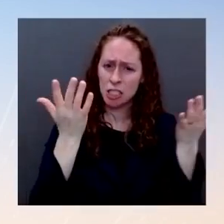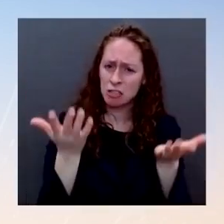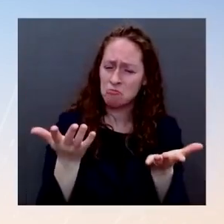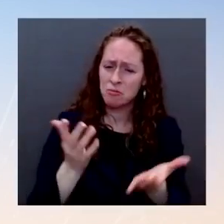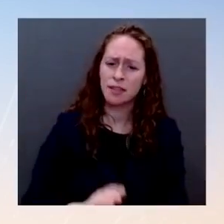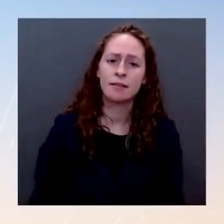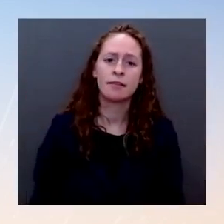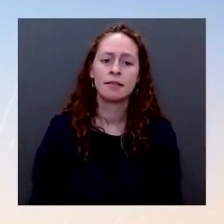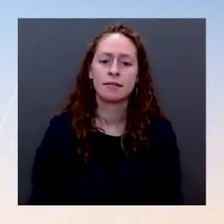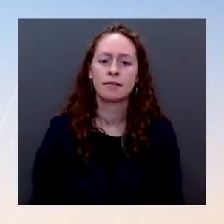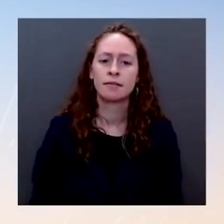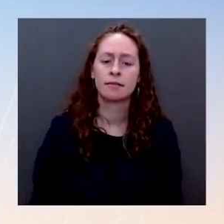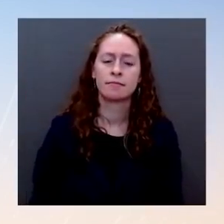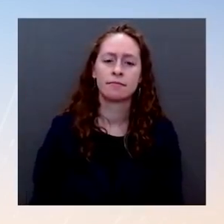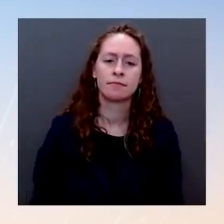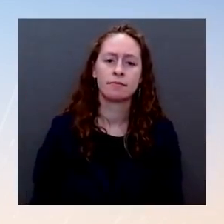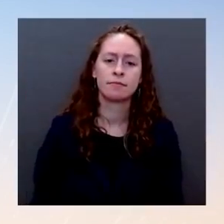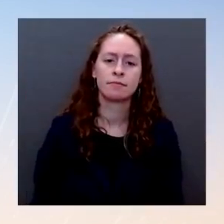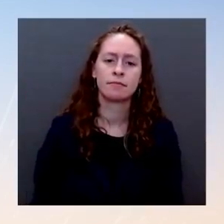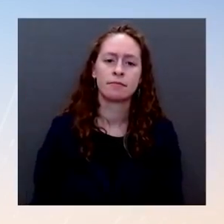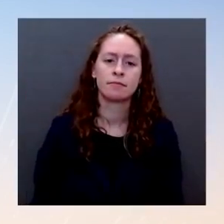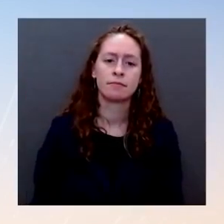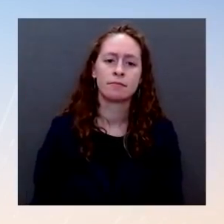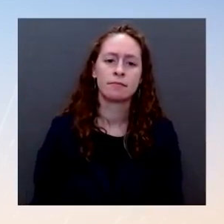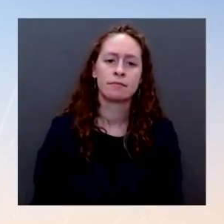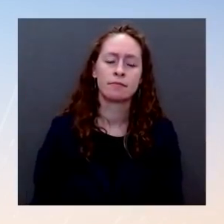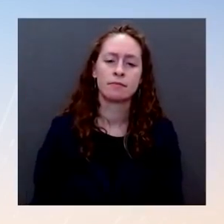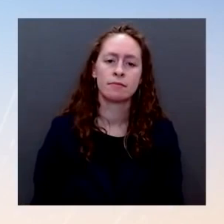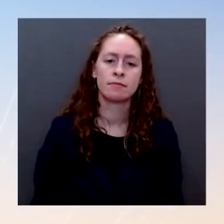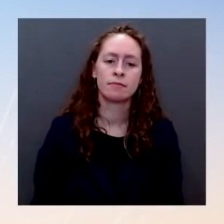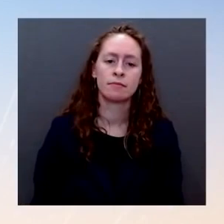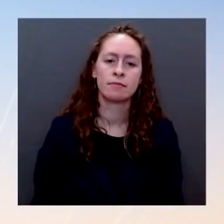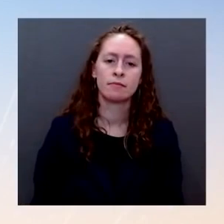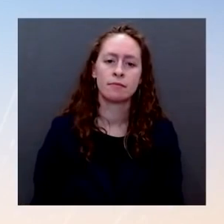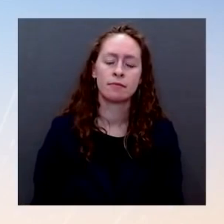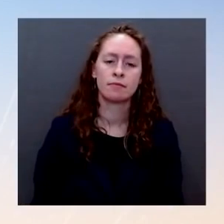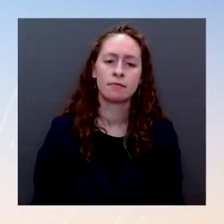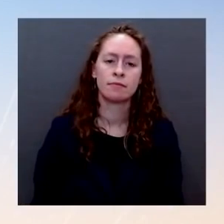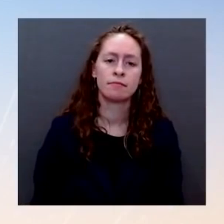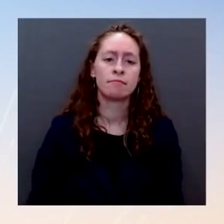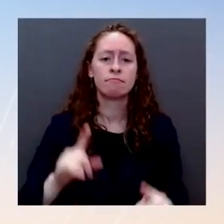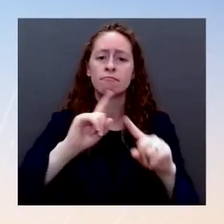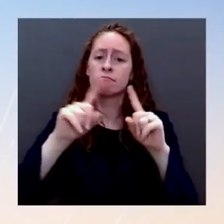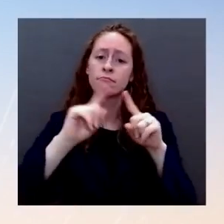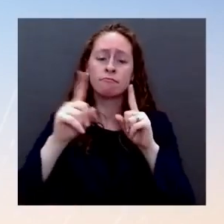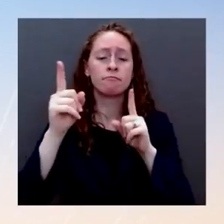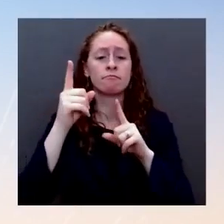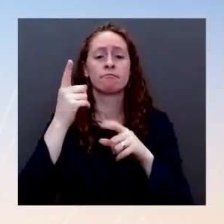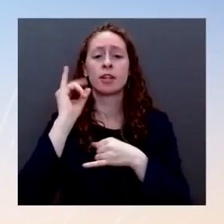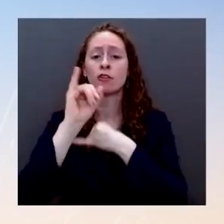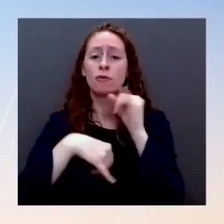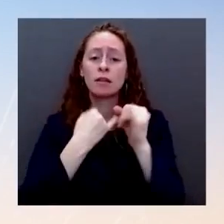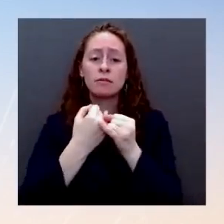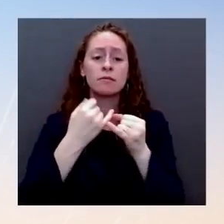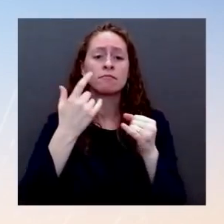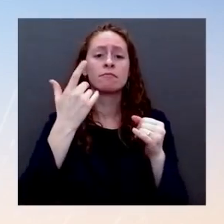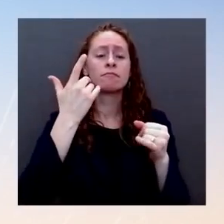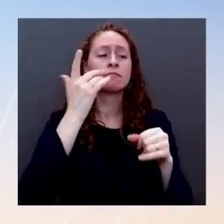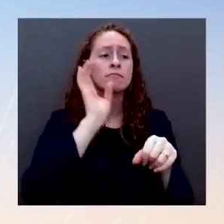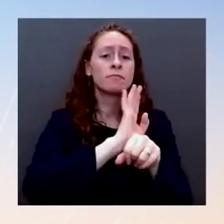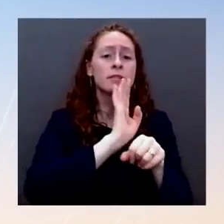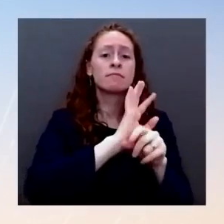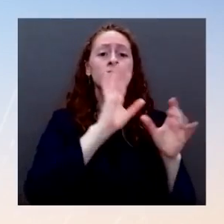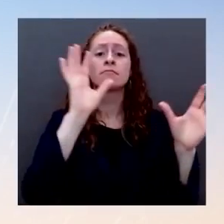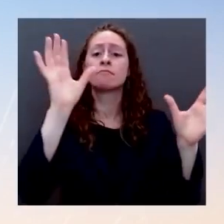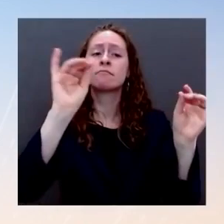The international community, including the public and private sectors, cannot look the other way when it comes to what is taking place in Xinjiang. As we've said before, companies that fail